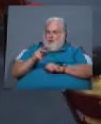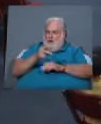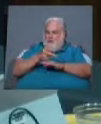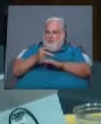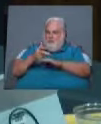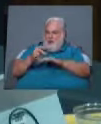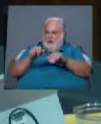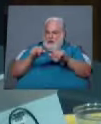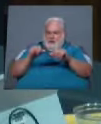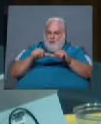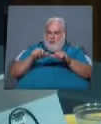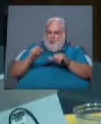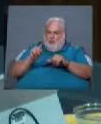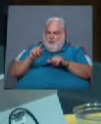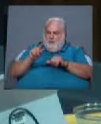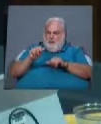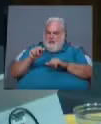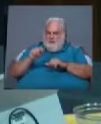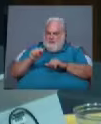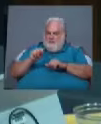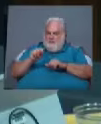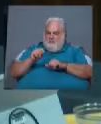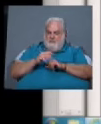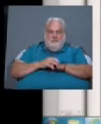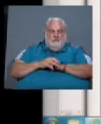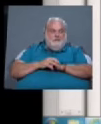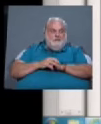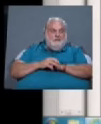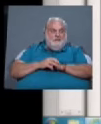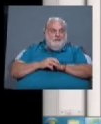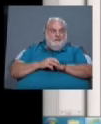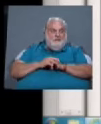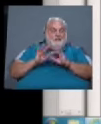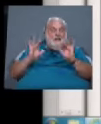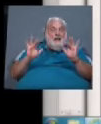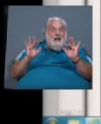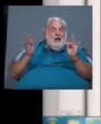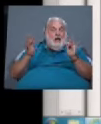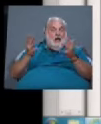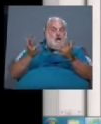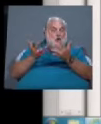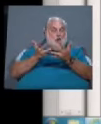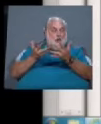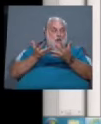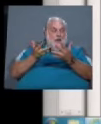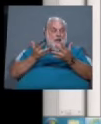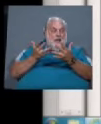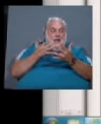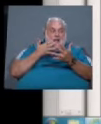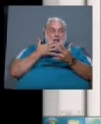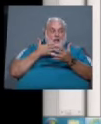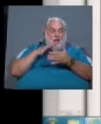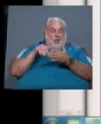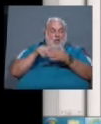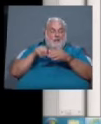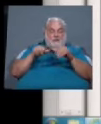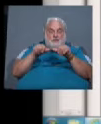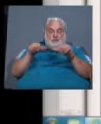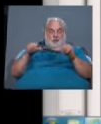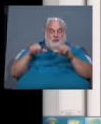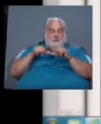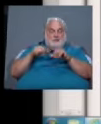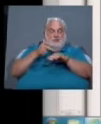parking? That the lighter gray area, that's all the surface parking that's